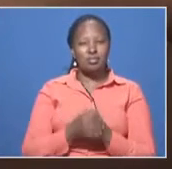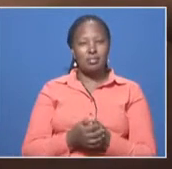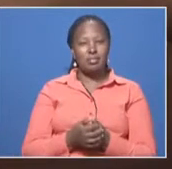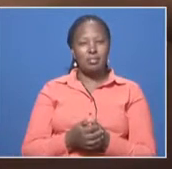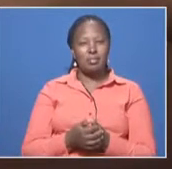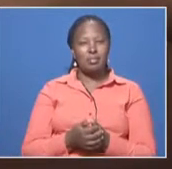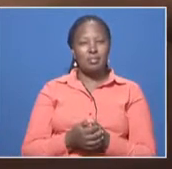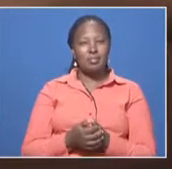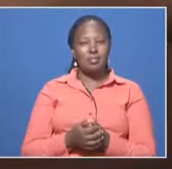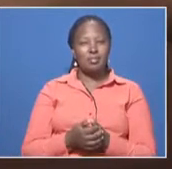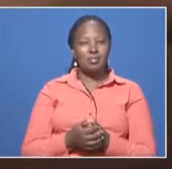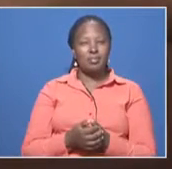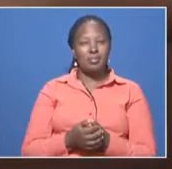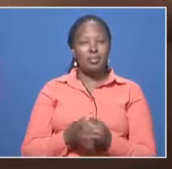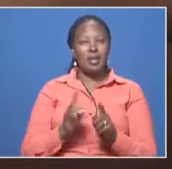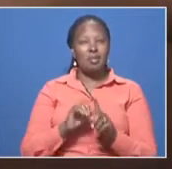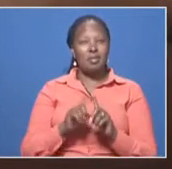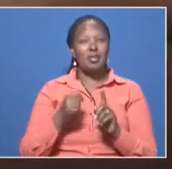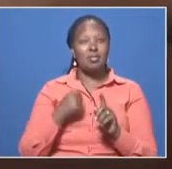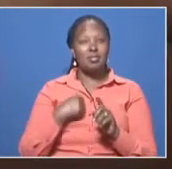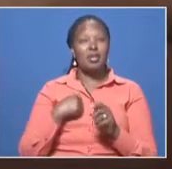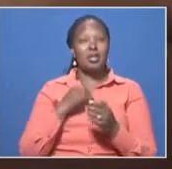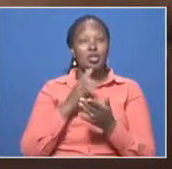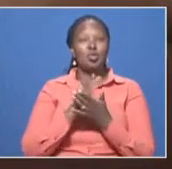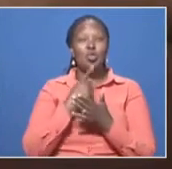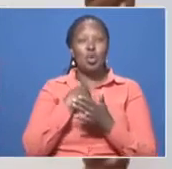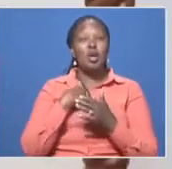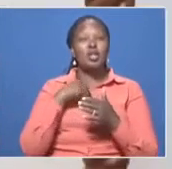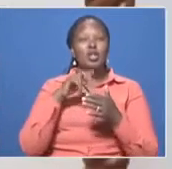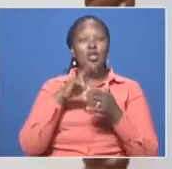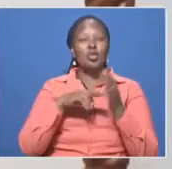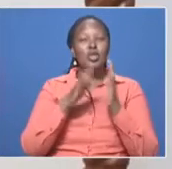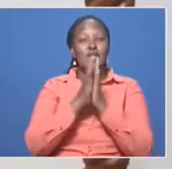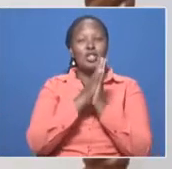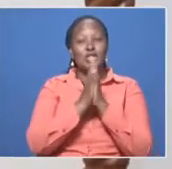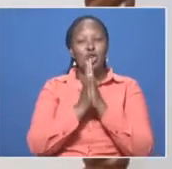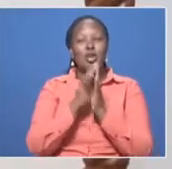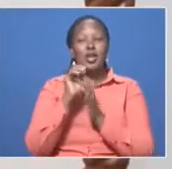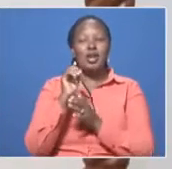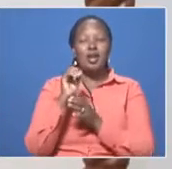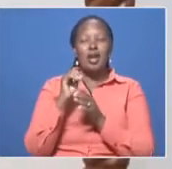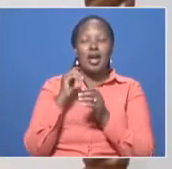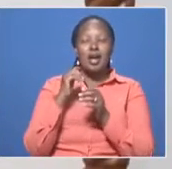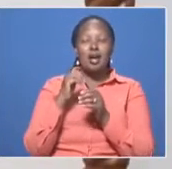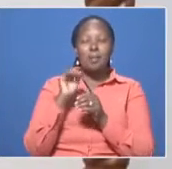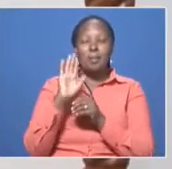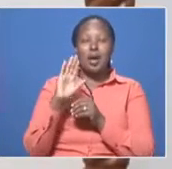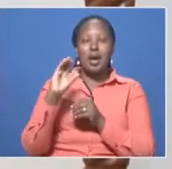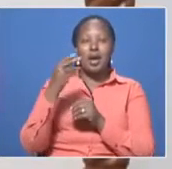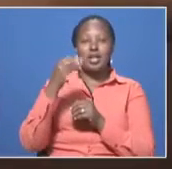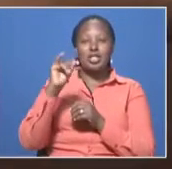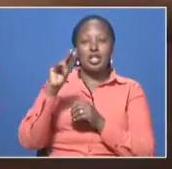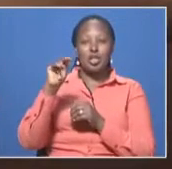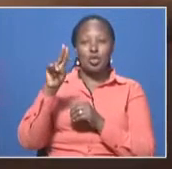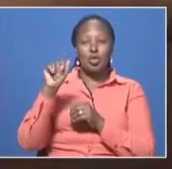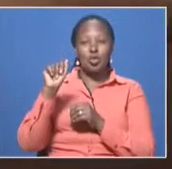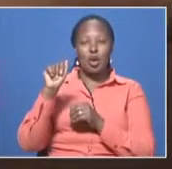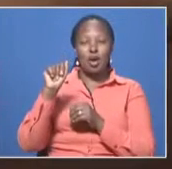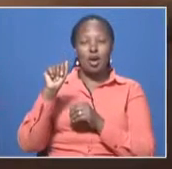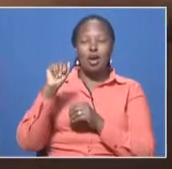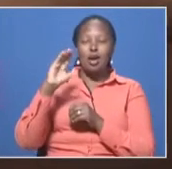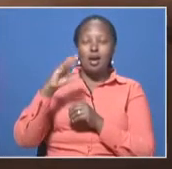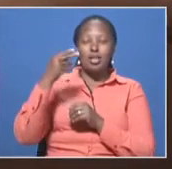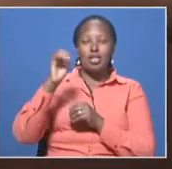books. You know, I remember going back to stories like Chinua Achebe's book, So I miss